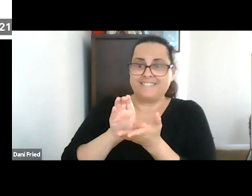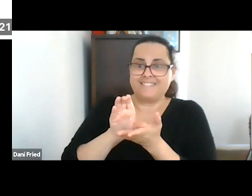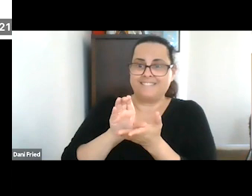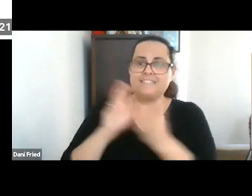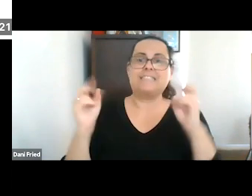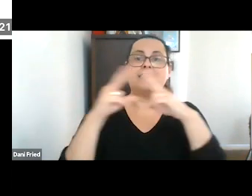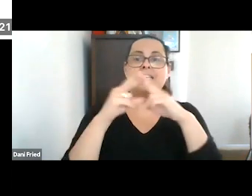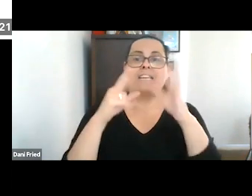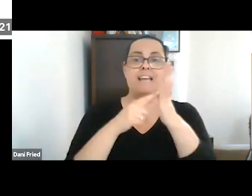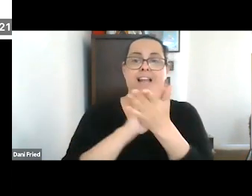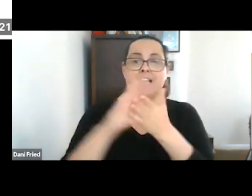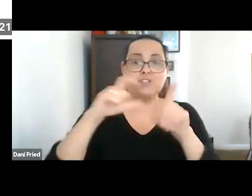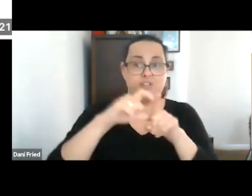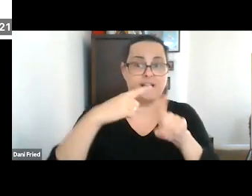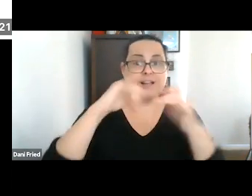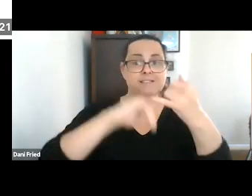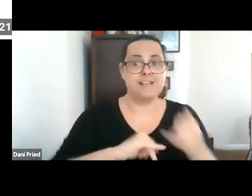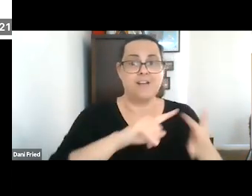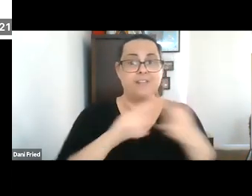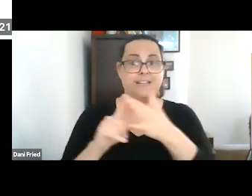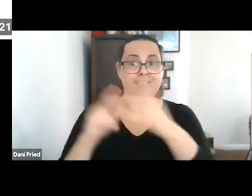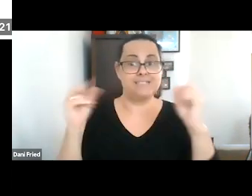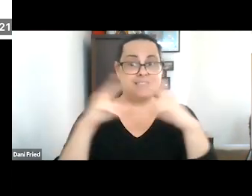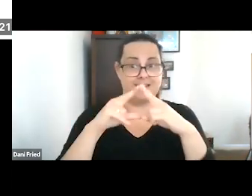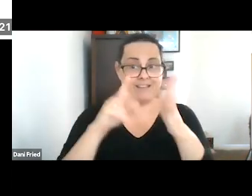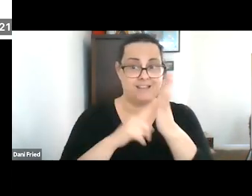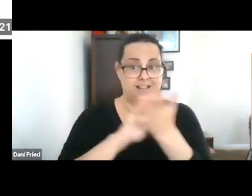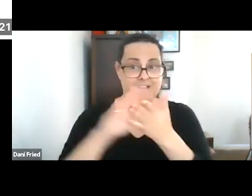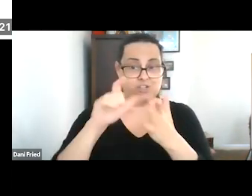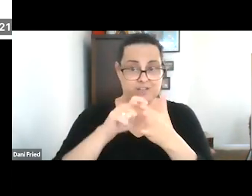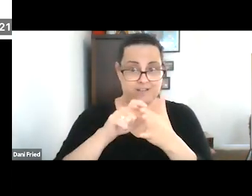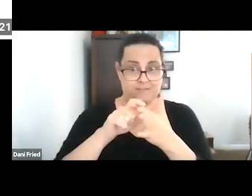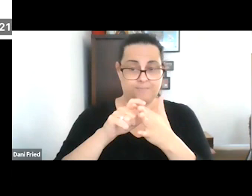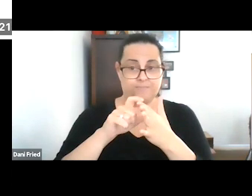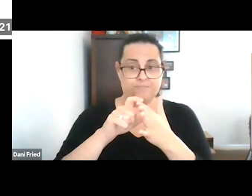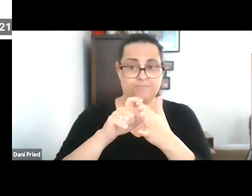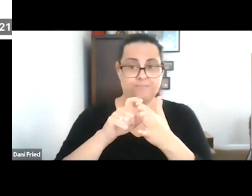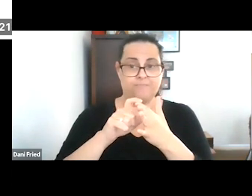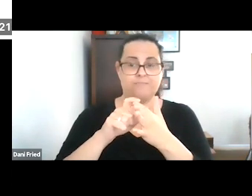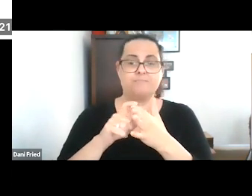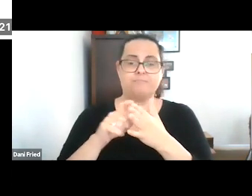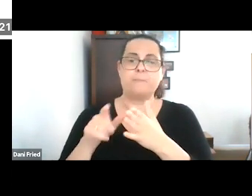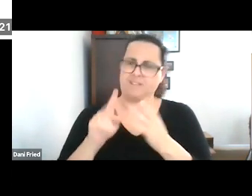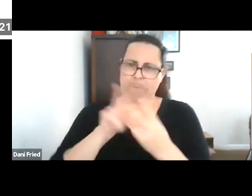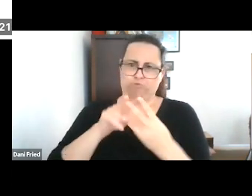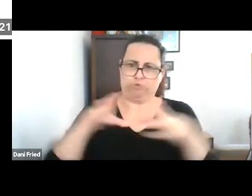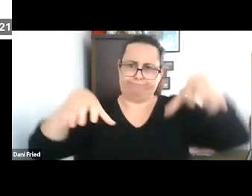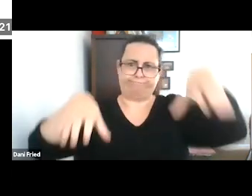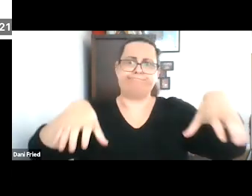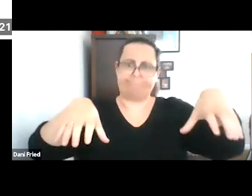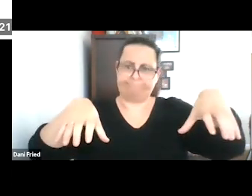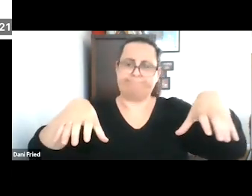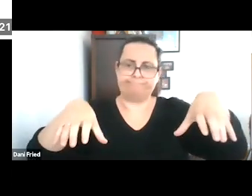Sydney LHD and Southeast Sydney LHD. The Southeast Sydney one is with the Clozapine Clinic, and the Sydney LHD one